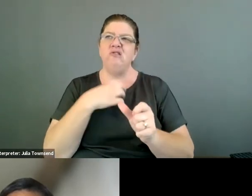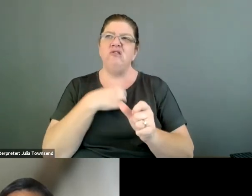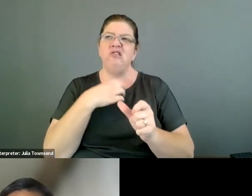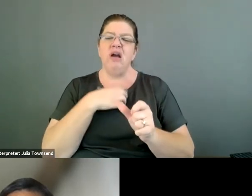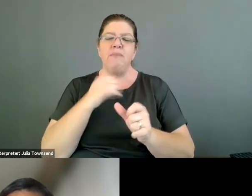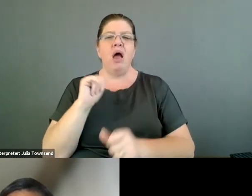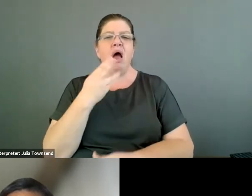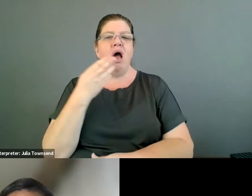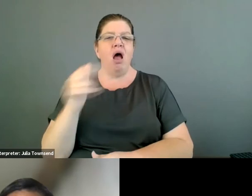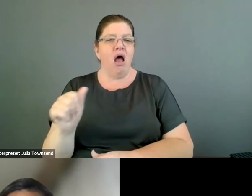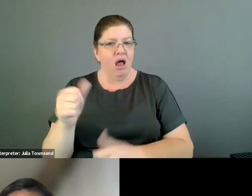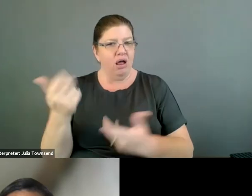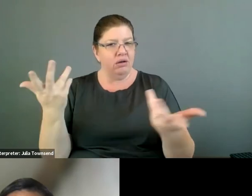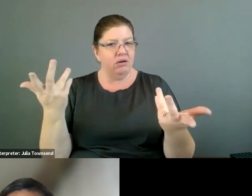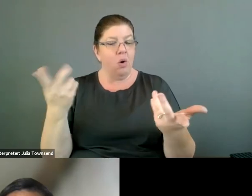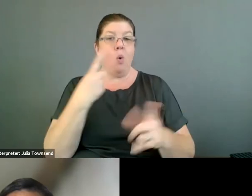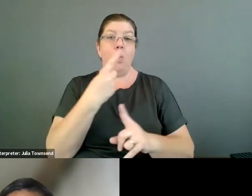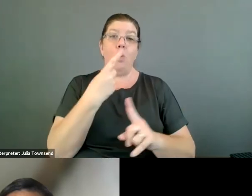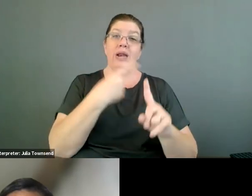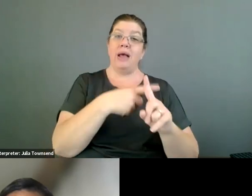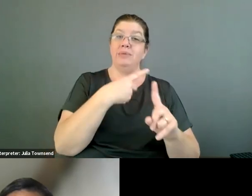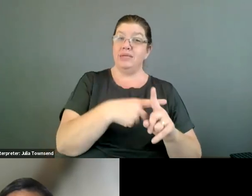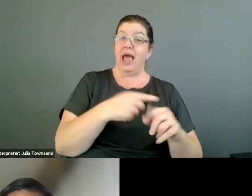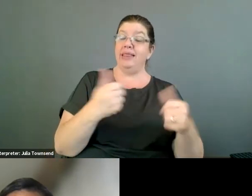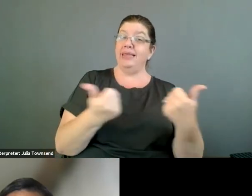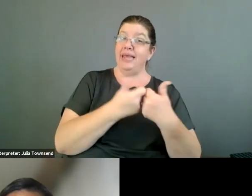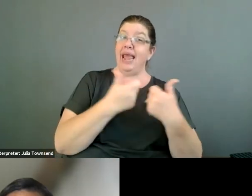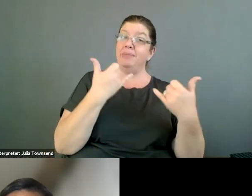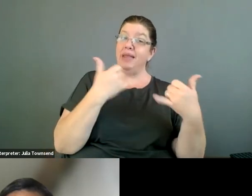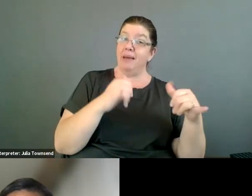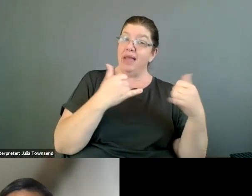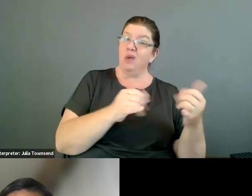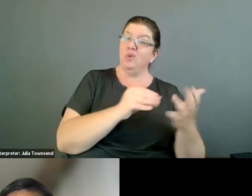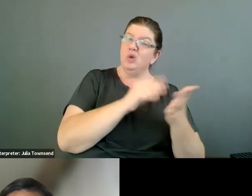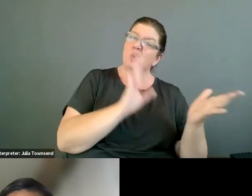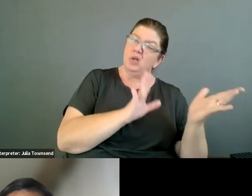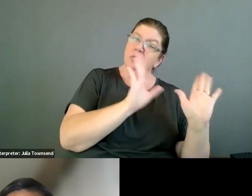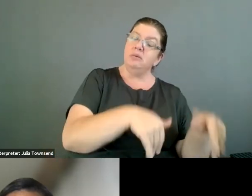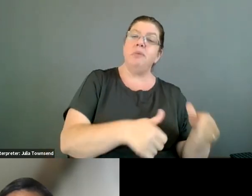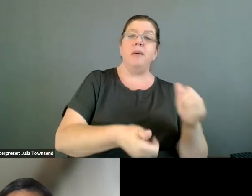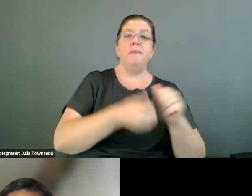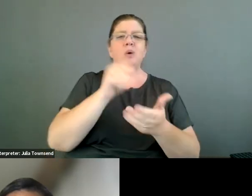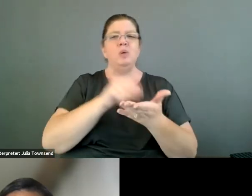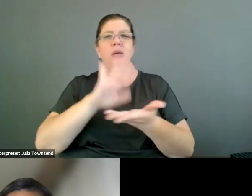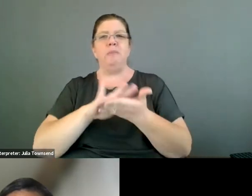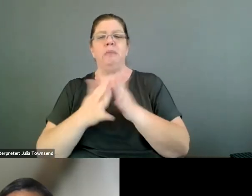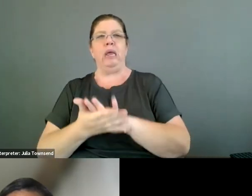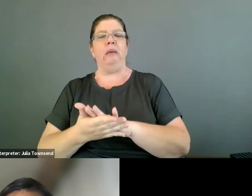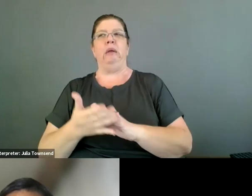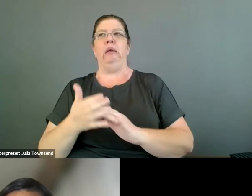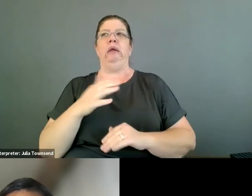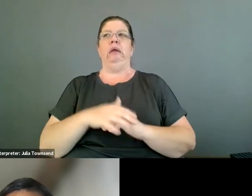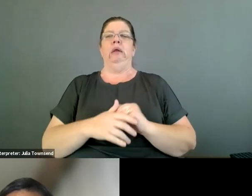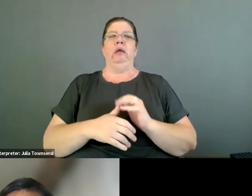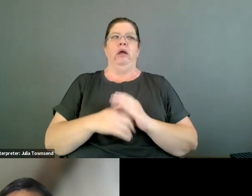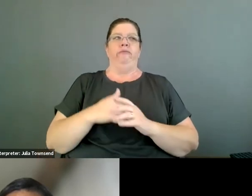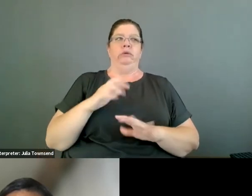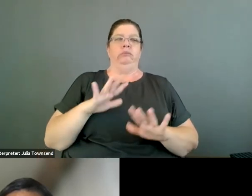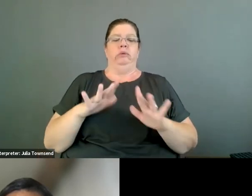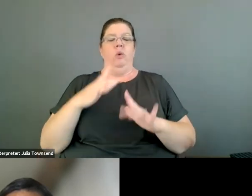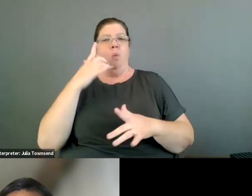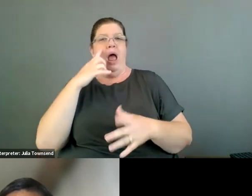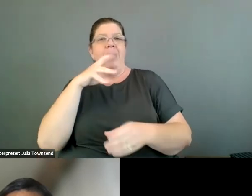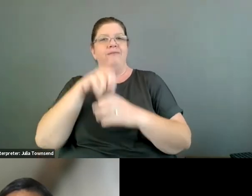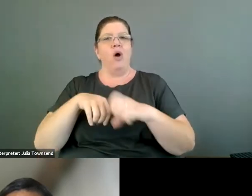AHA. One upside was that the games they played with students, but most students became uncomfortable because it involved